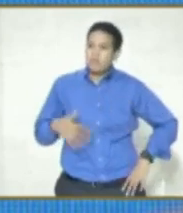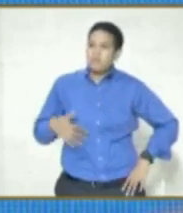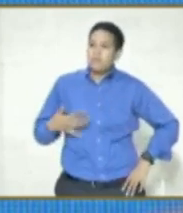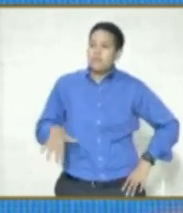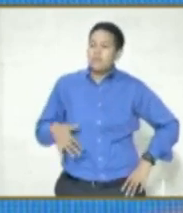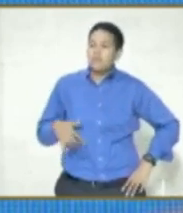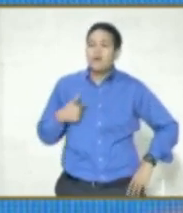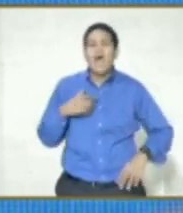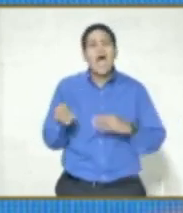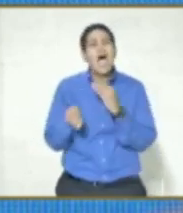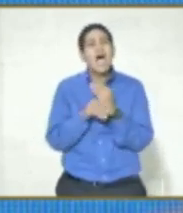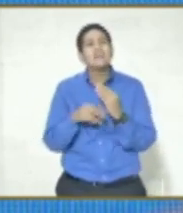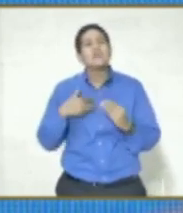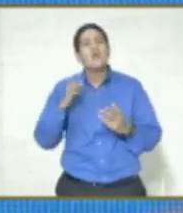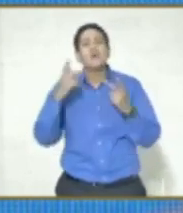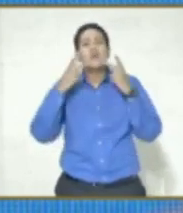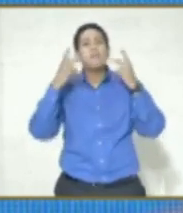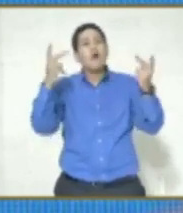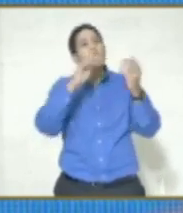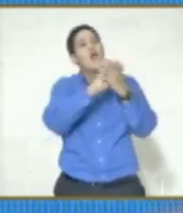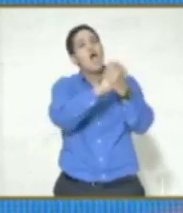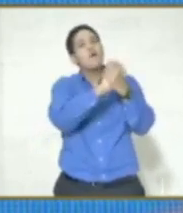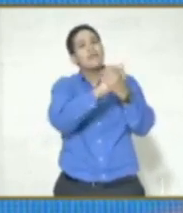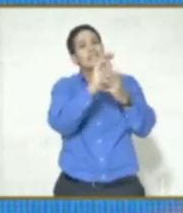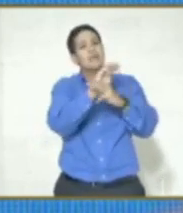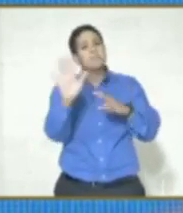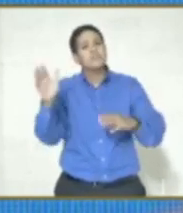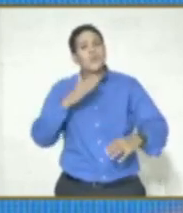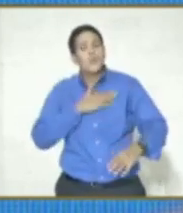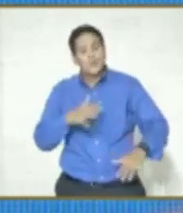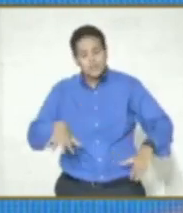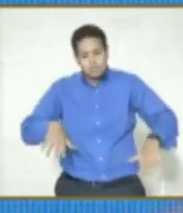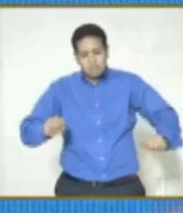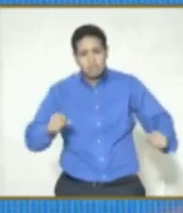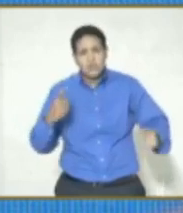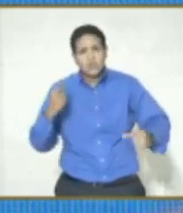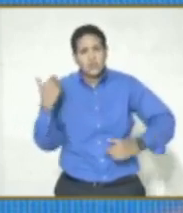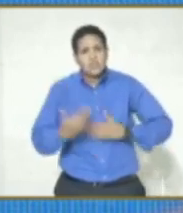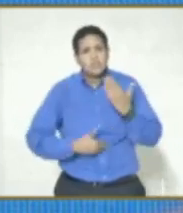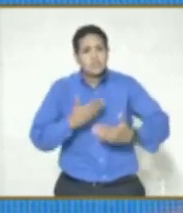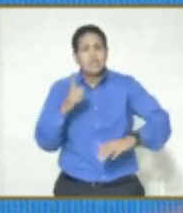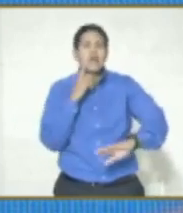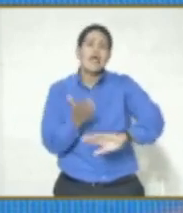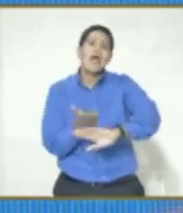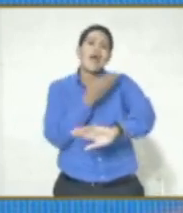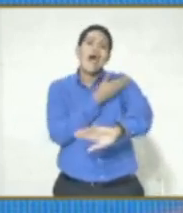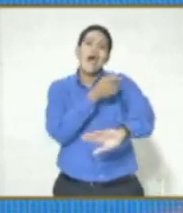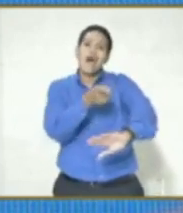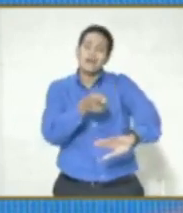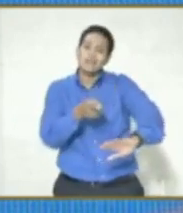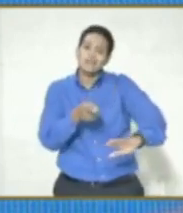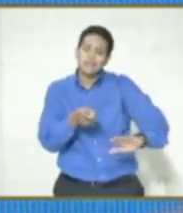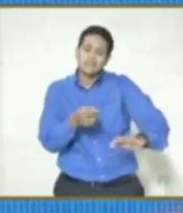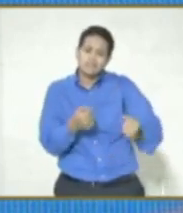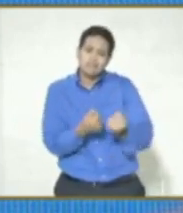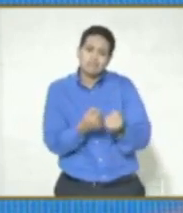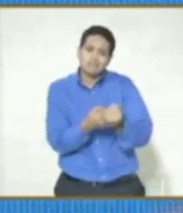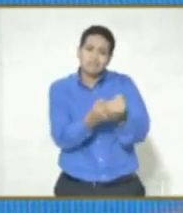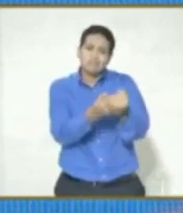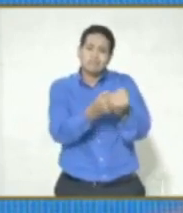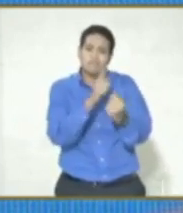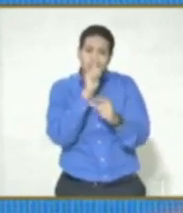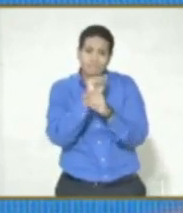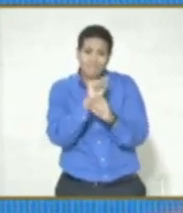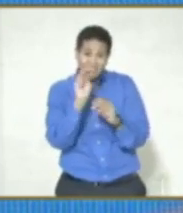want to publicly commend the Minister for taking this initiative and the enhanced approach that certainly the Ministry of Health